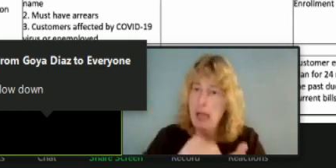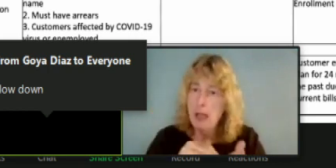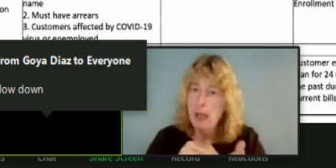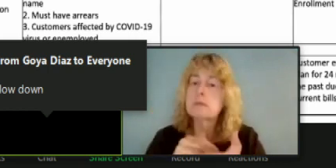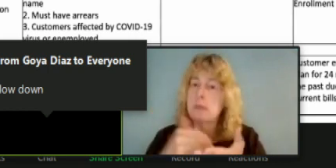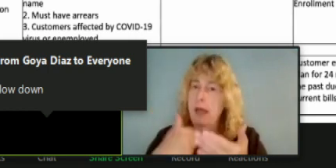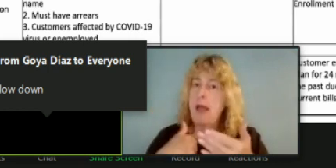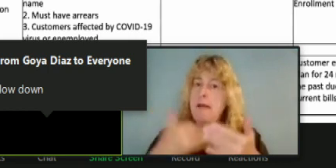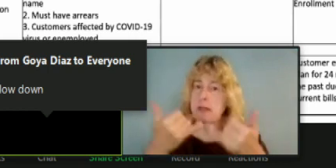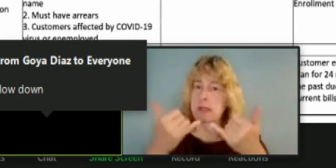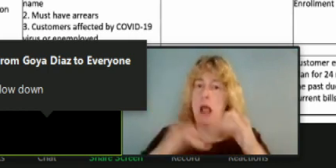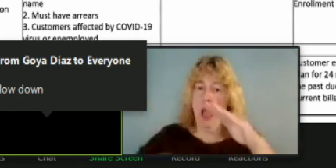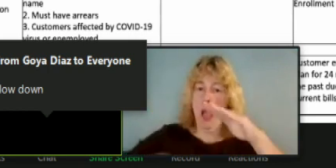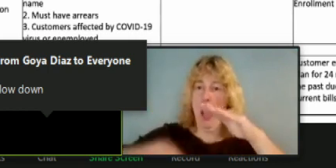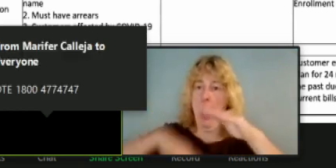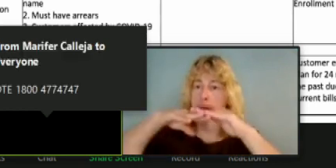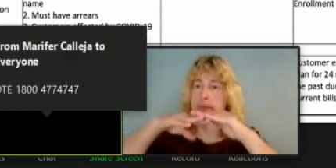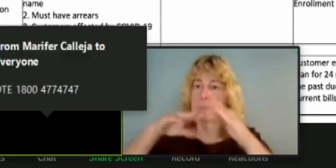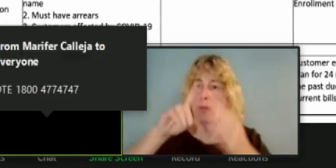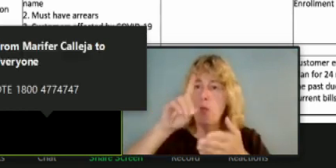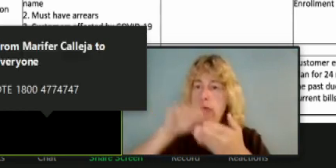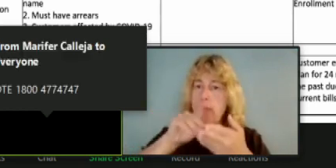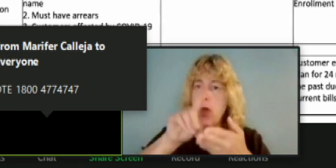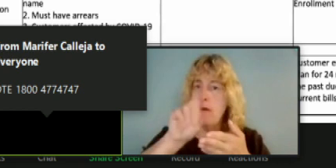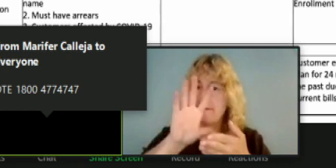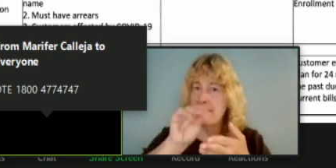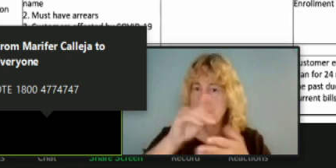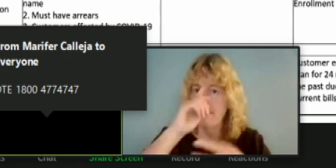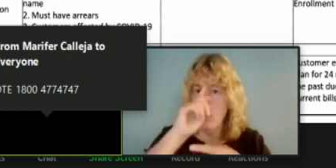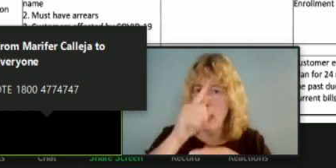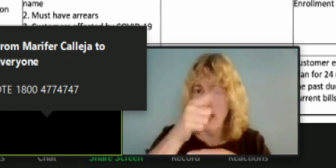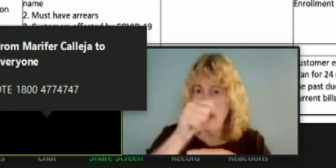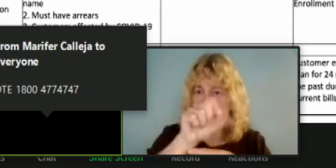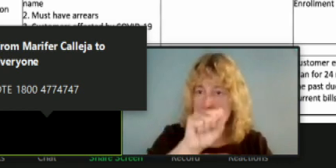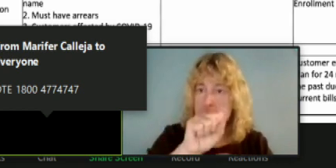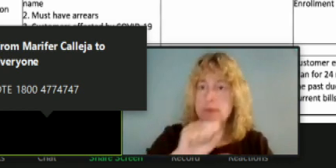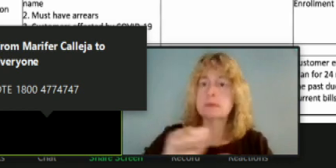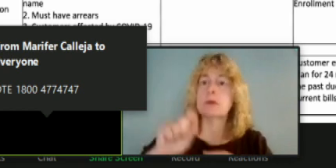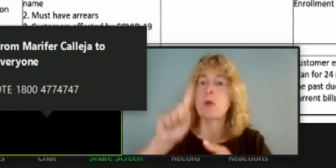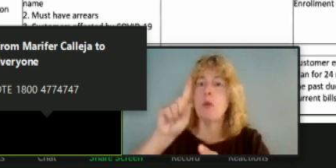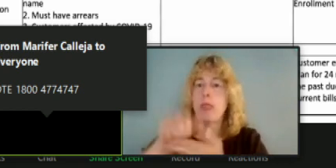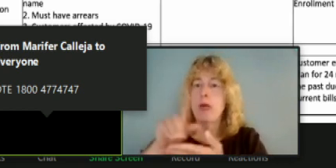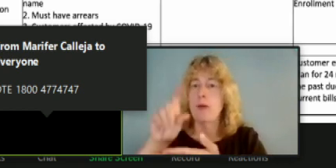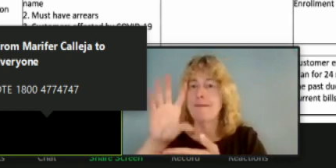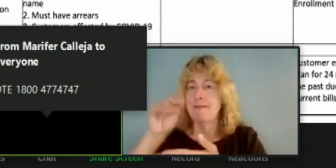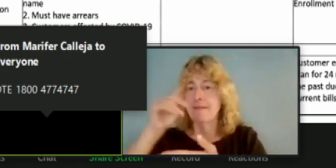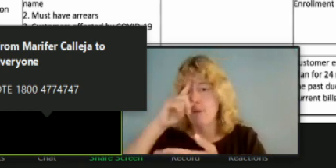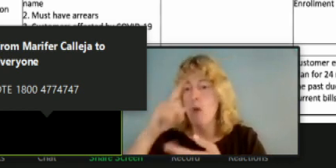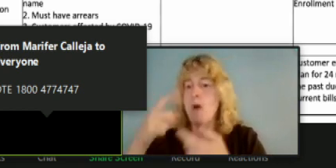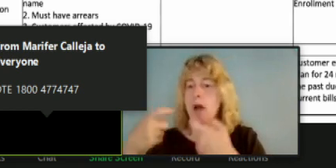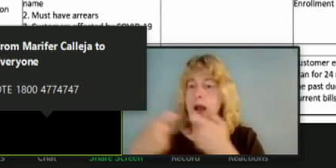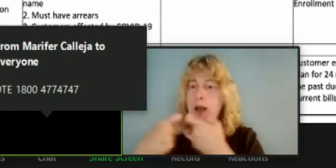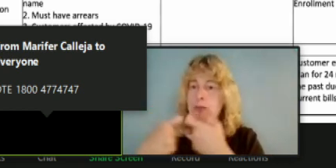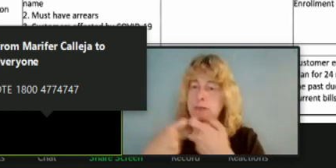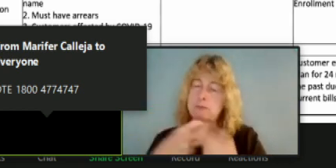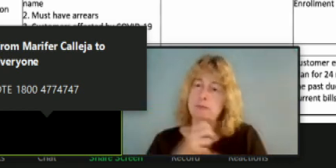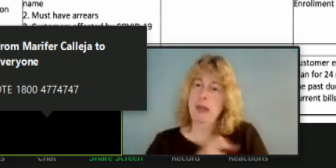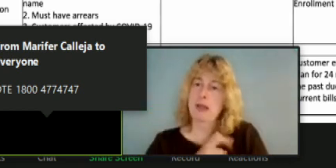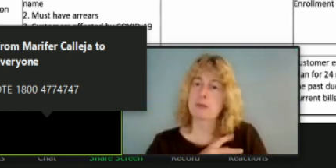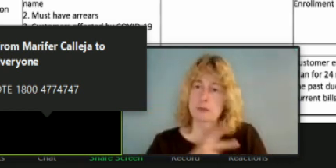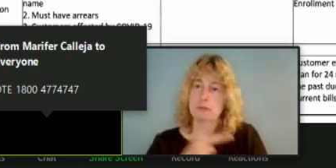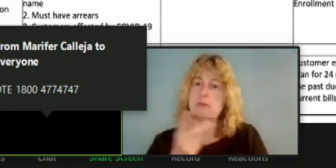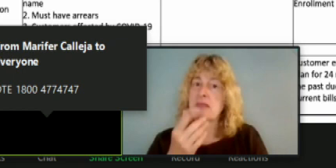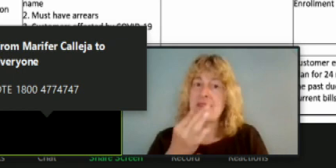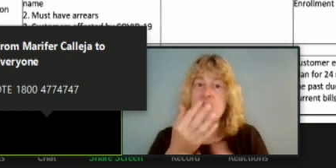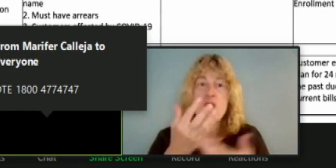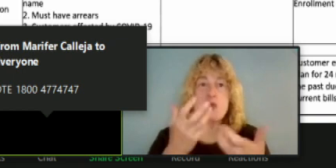know if they qualify if they go through the process and try to fill it out. There's plenty of places they can call. They can call 211 if they don't want to